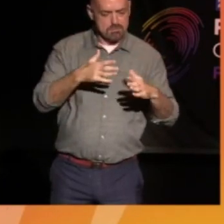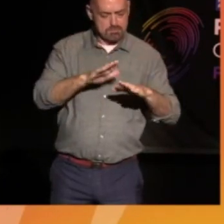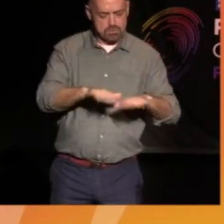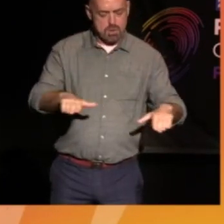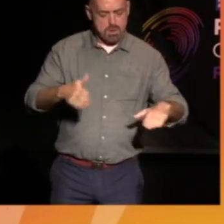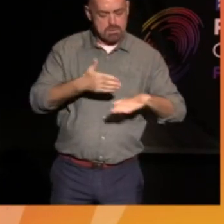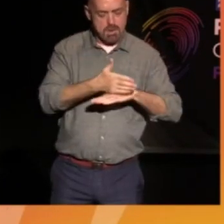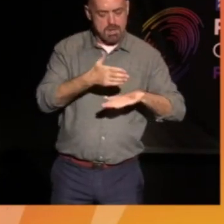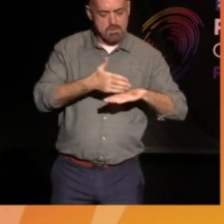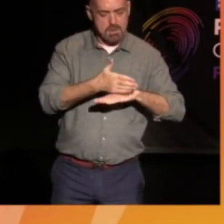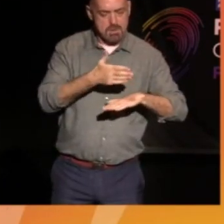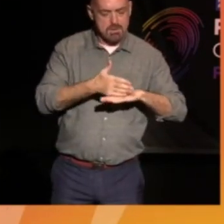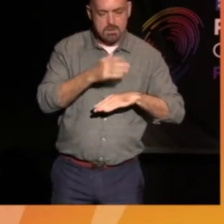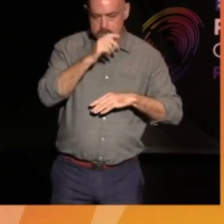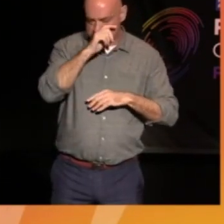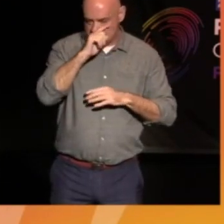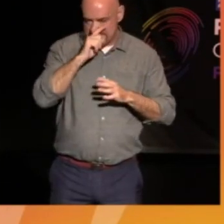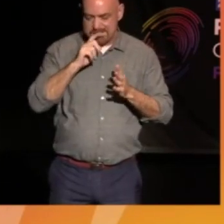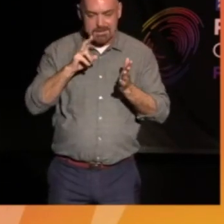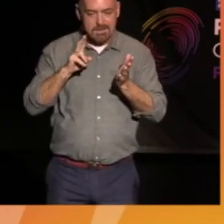which was in Lesotho.